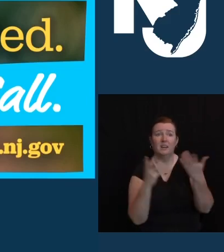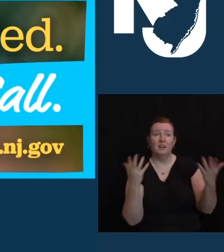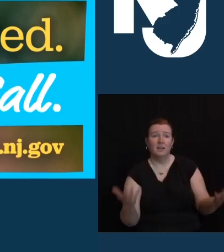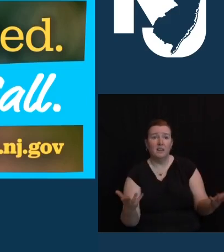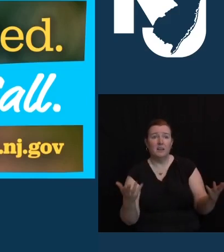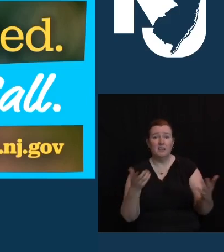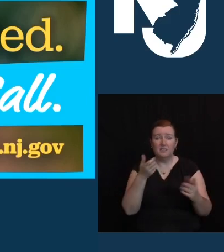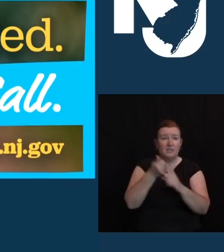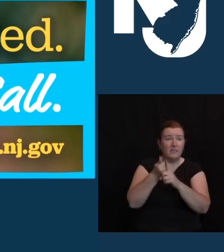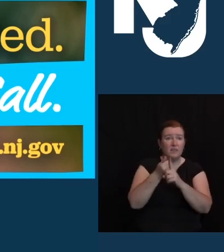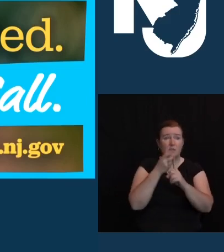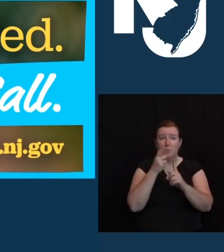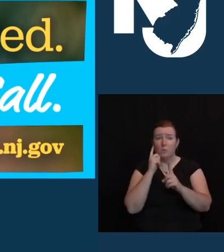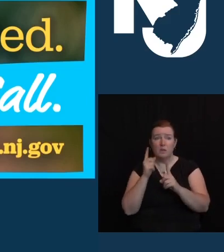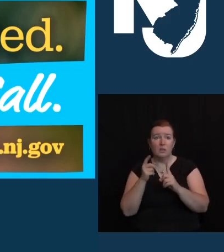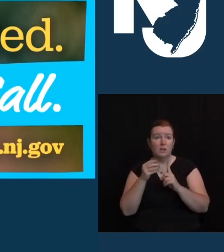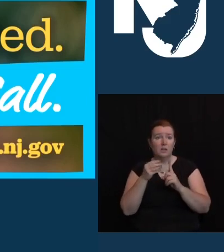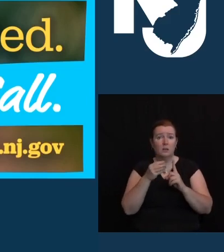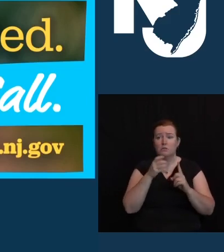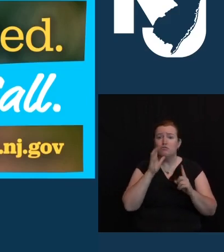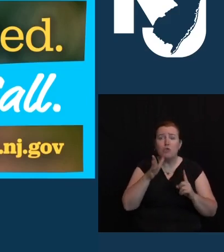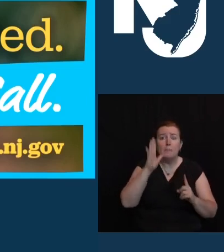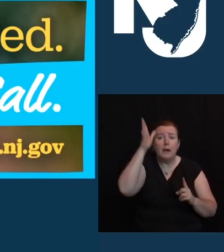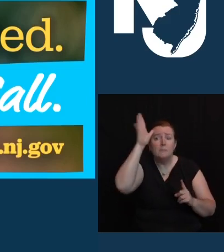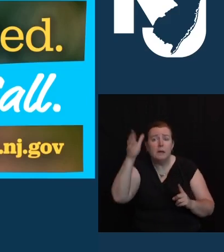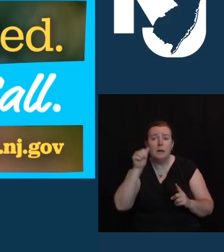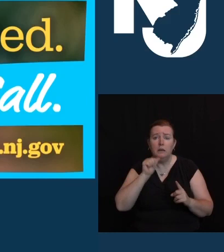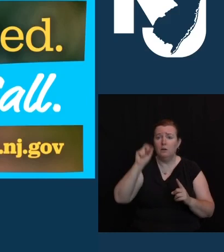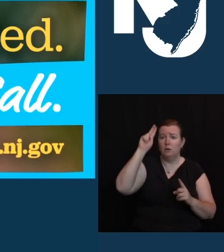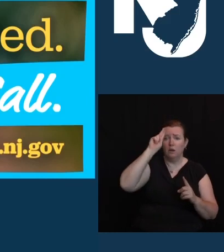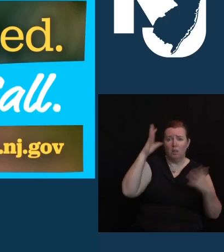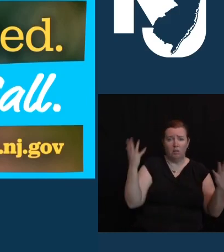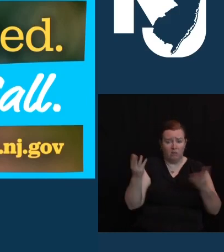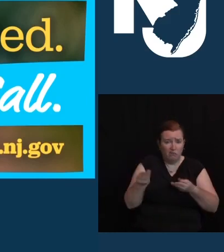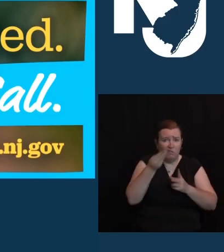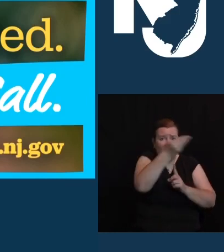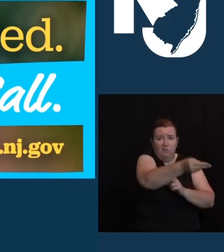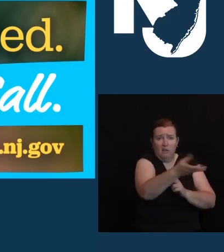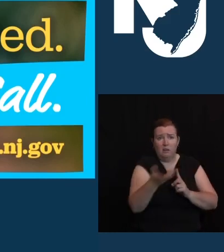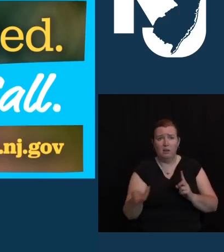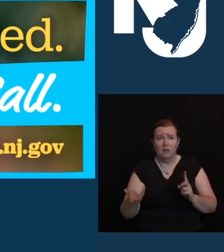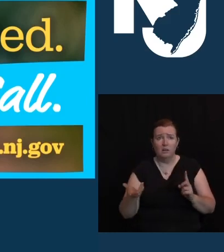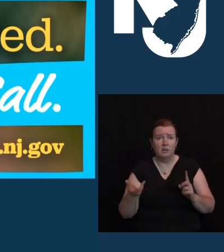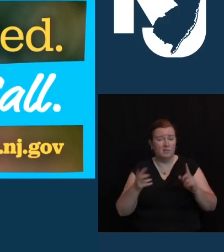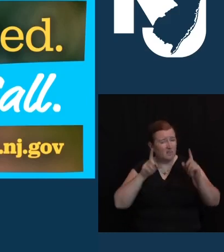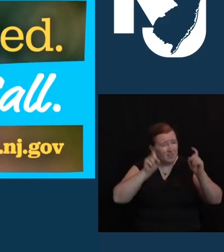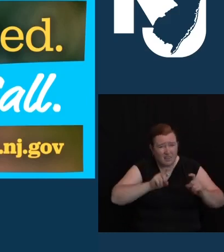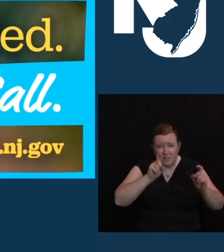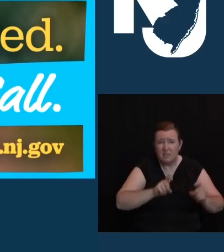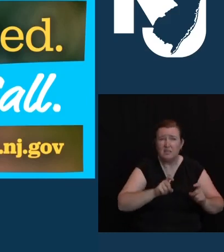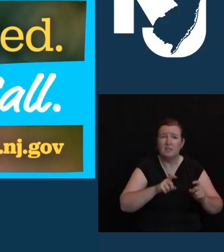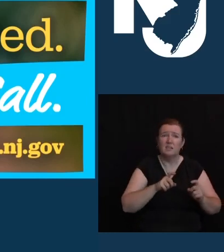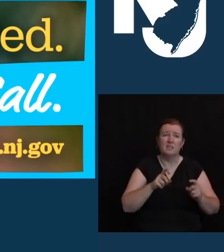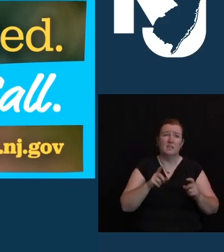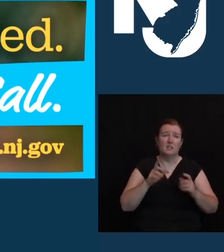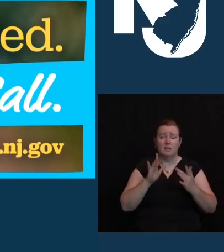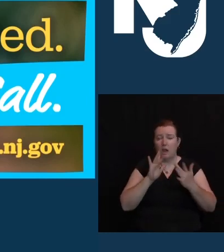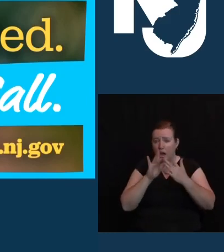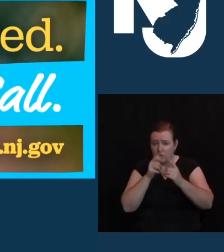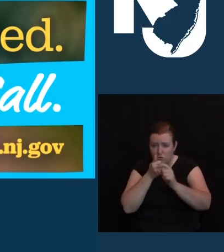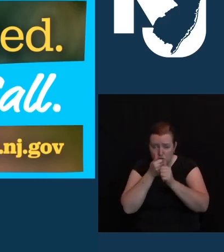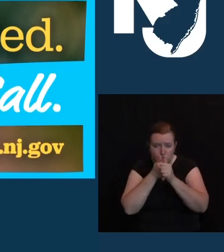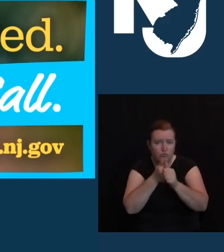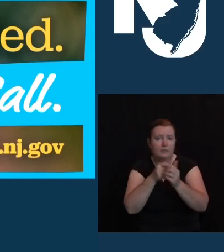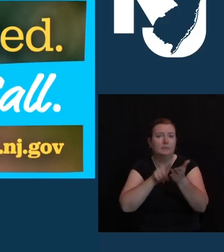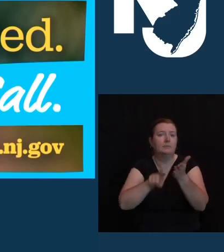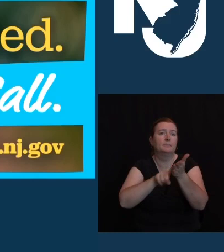parents, grandparents, aunts, and uncles. We need them to get tested and participate in contact tracing to protect the health of our